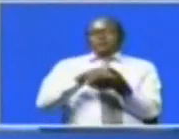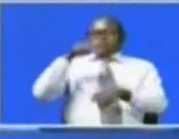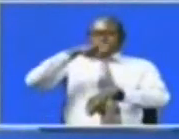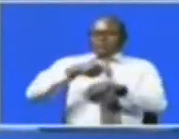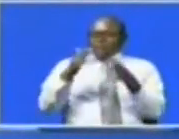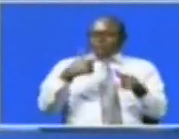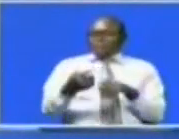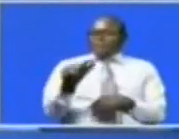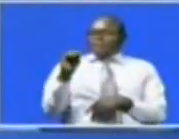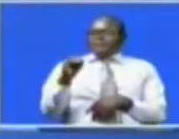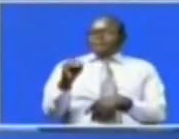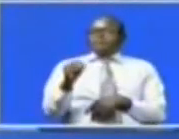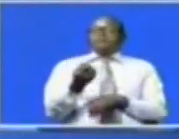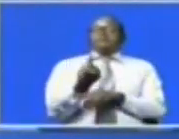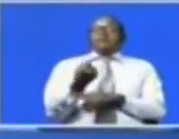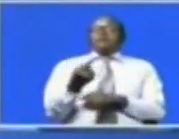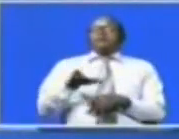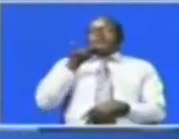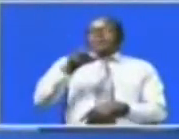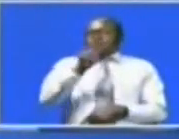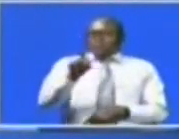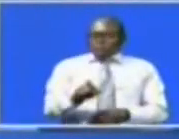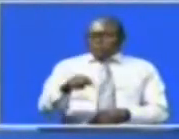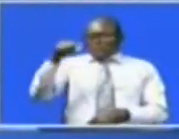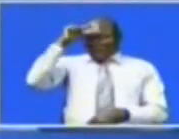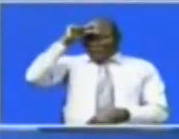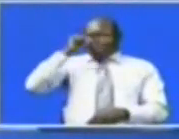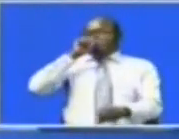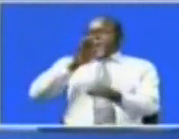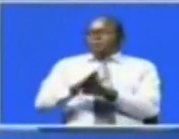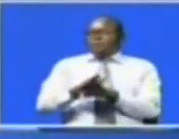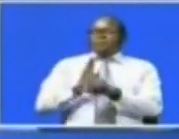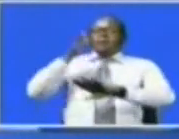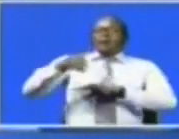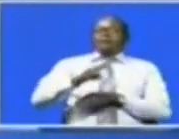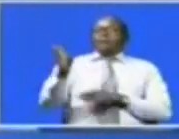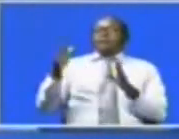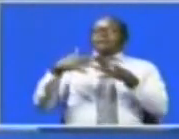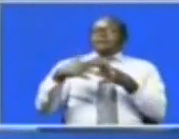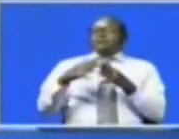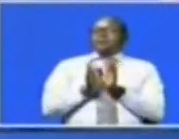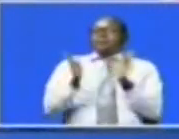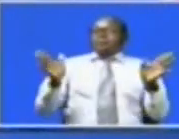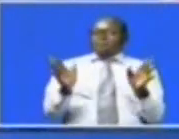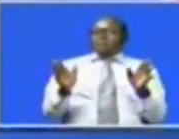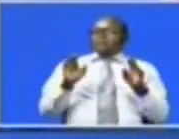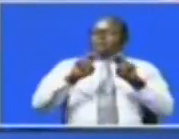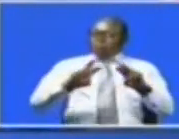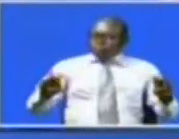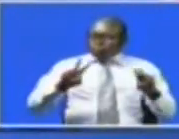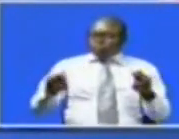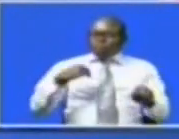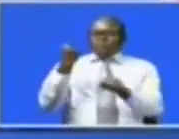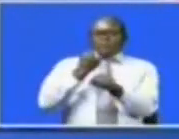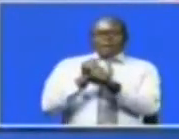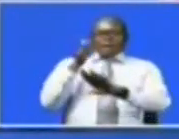but I'll give you 30 seconds to please answer this question for me. The government had promised post-Westgate that a public inquiry would be conducted into